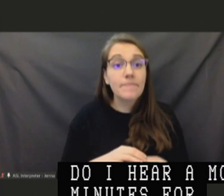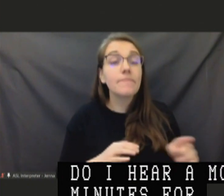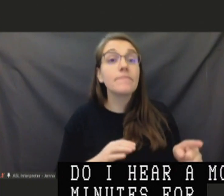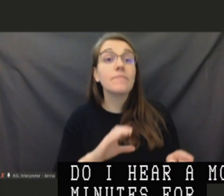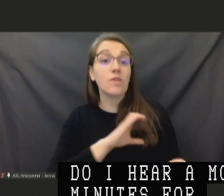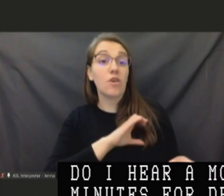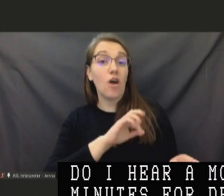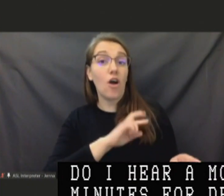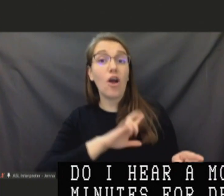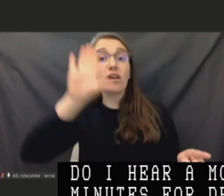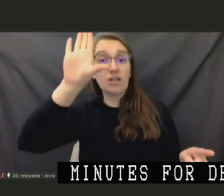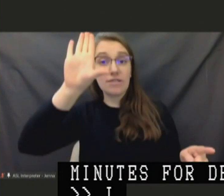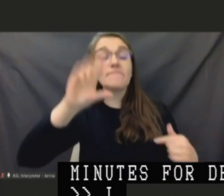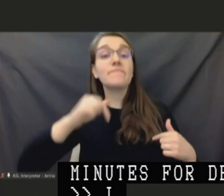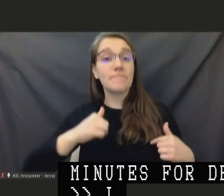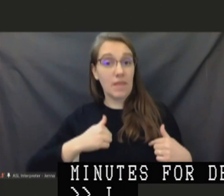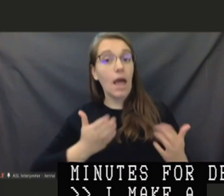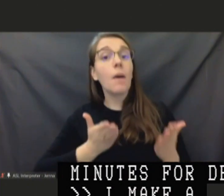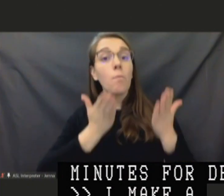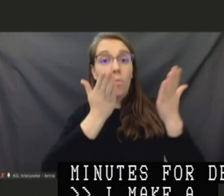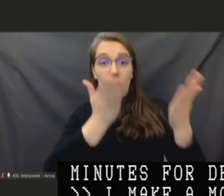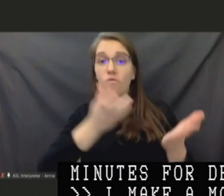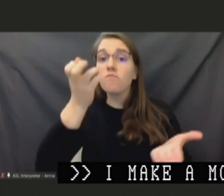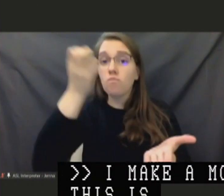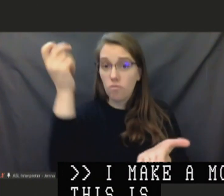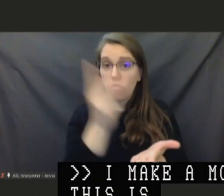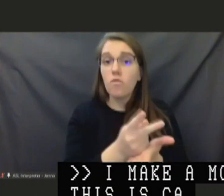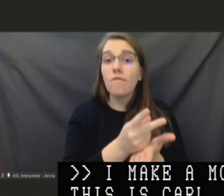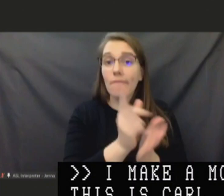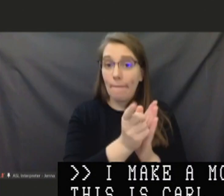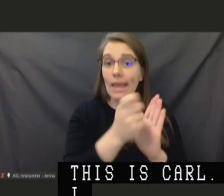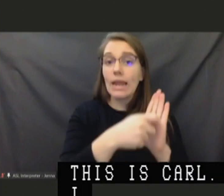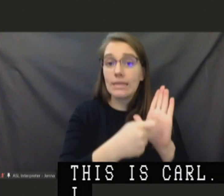This is Carl Richardson. I make a motion to approve the minutes.